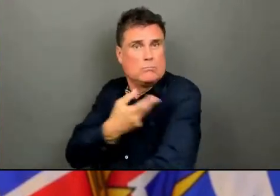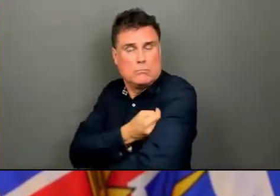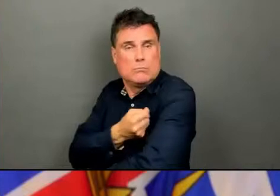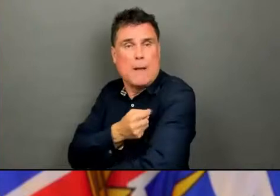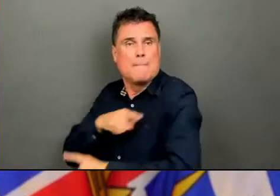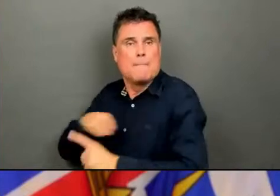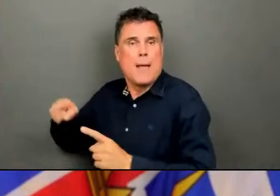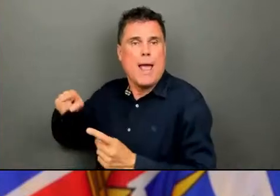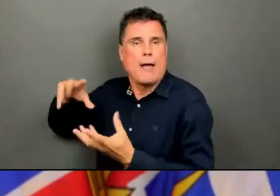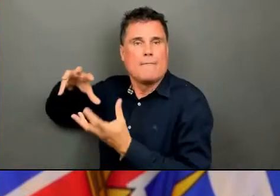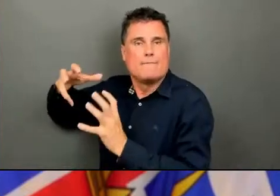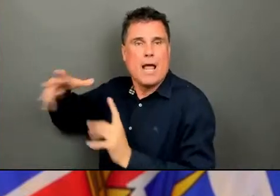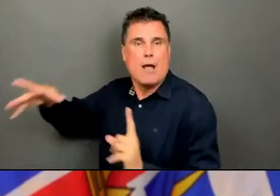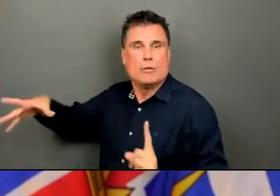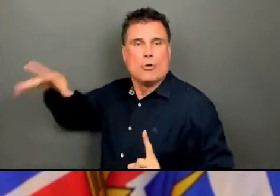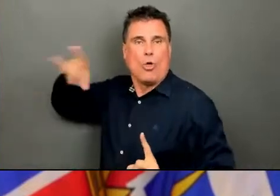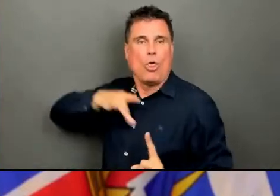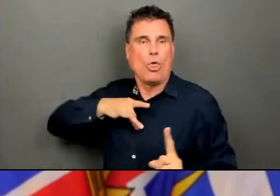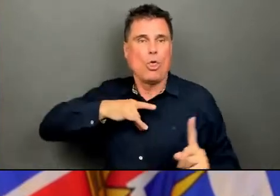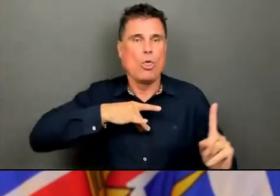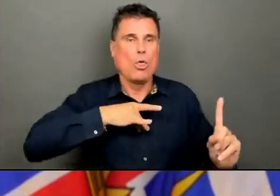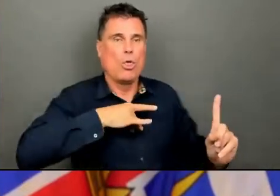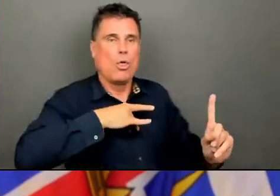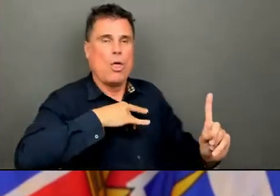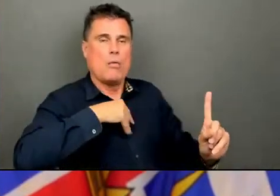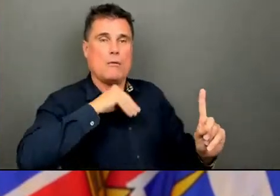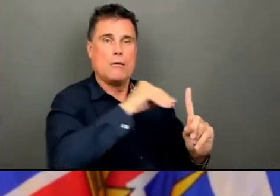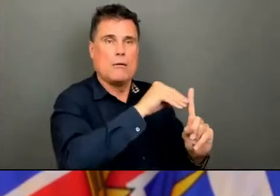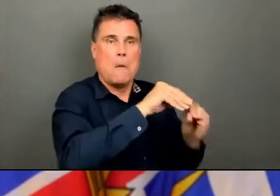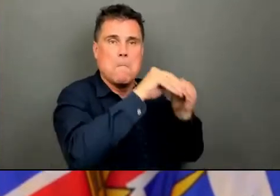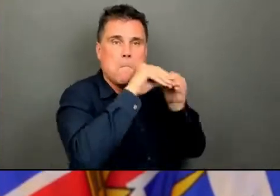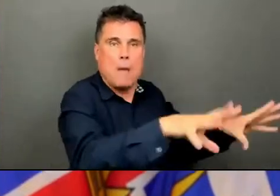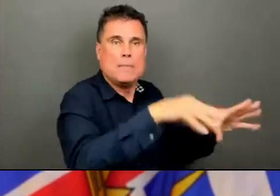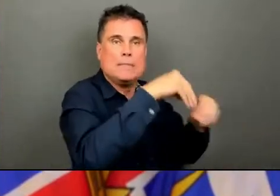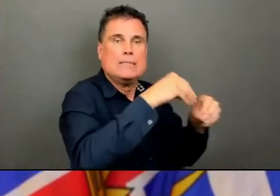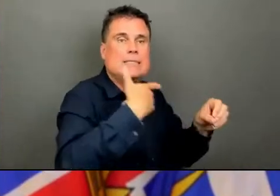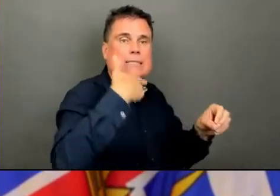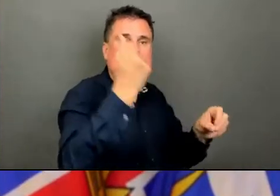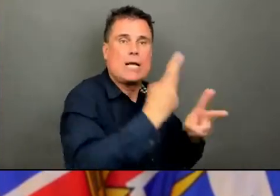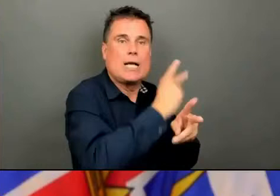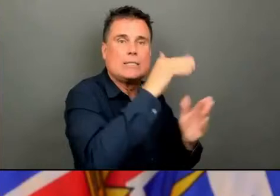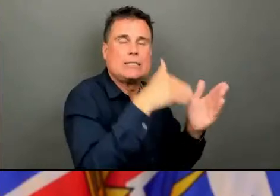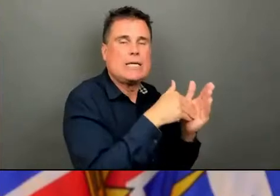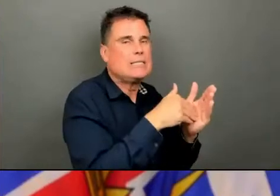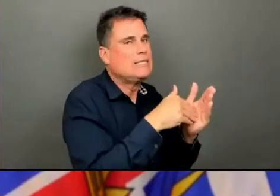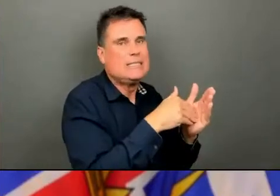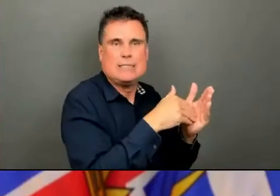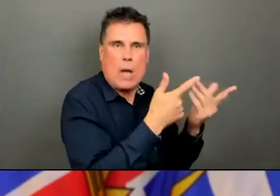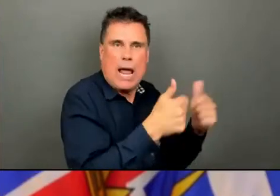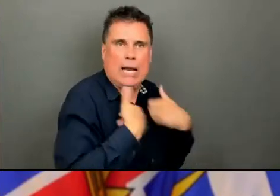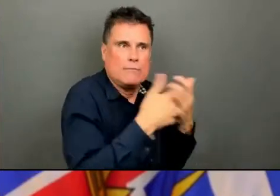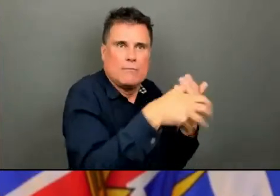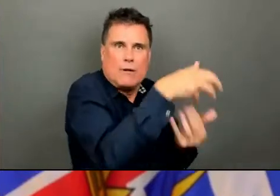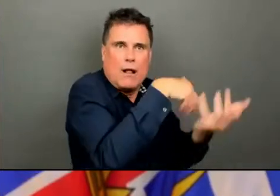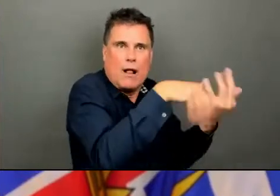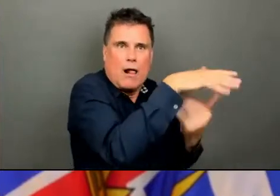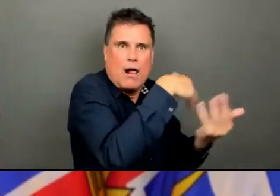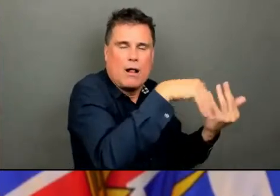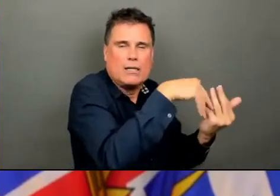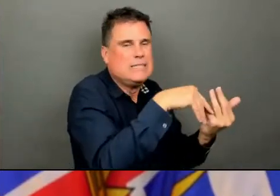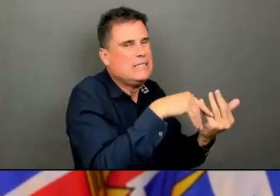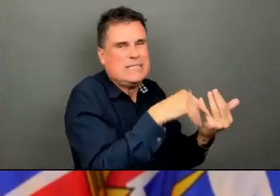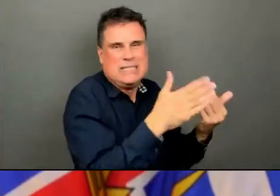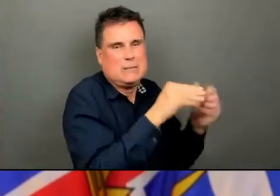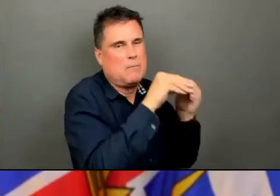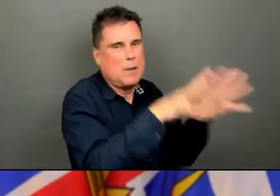to spend more time with their loved one, to be able to have that all-important physical contact when you're in that room with your loved one.